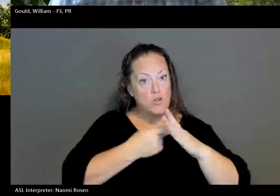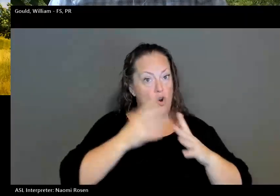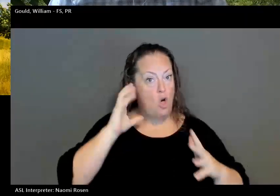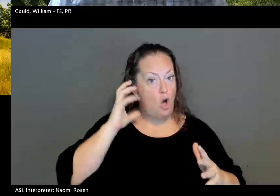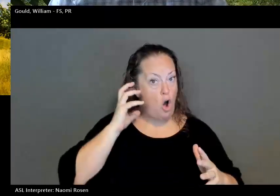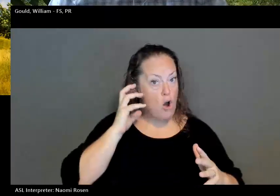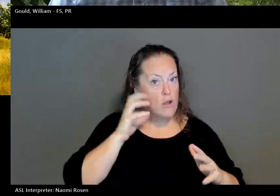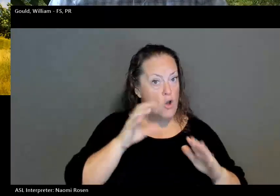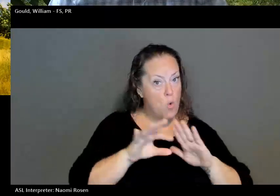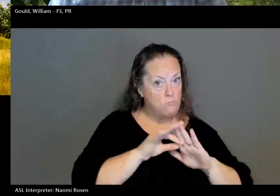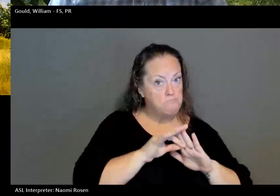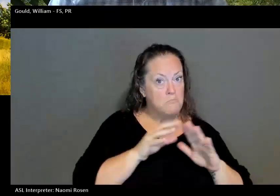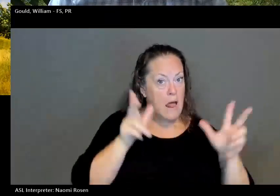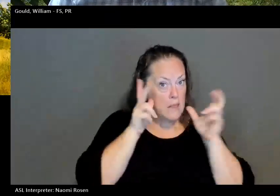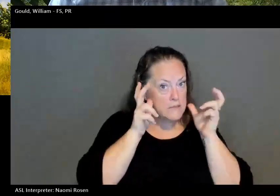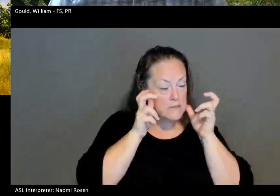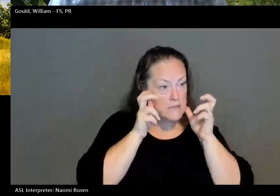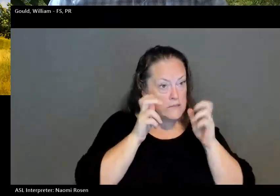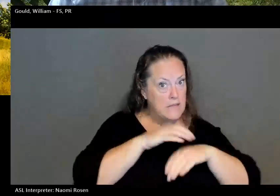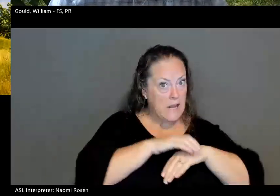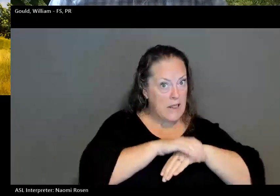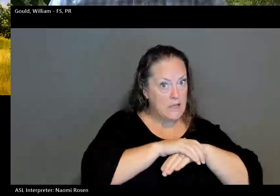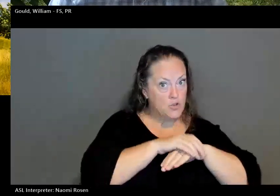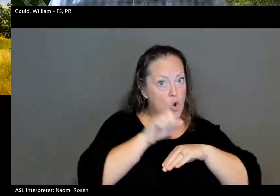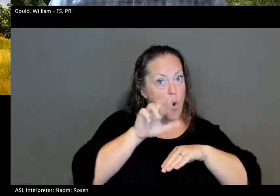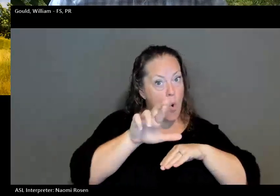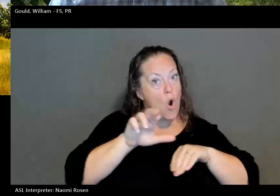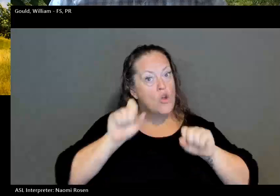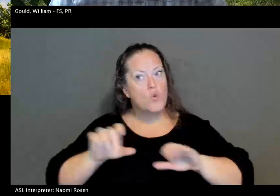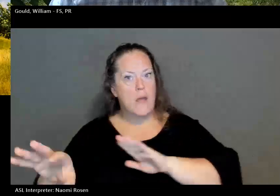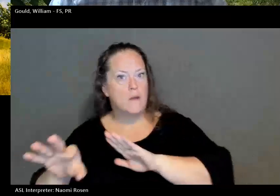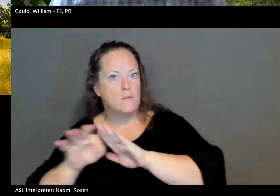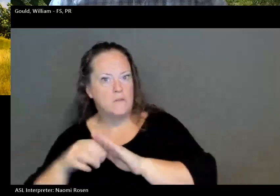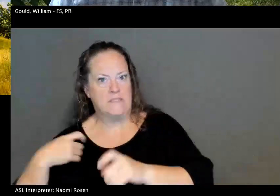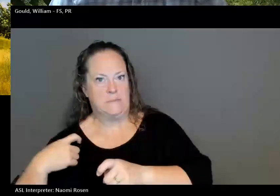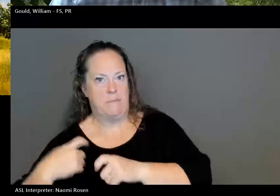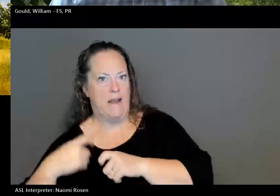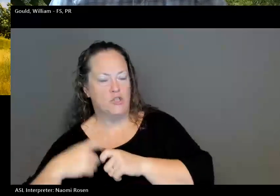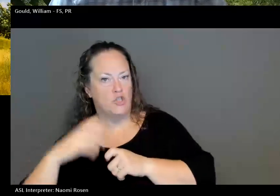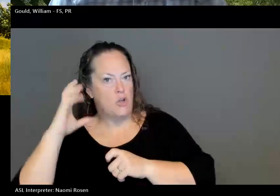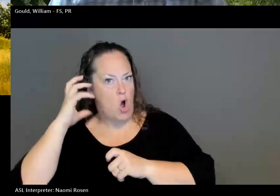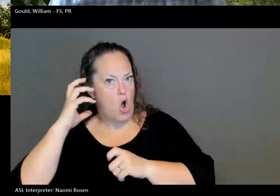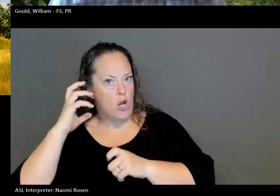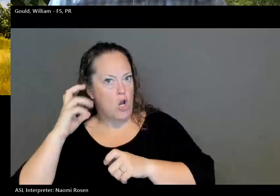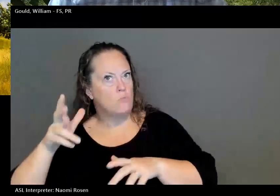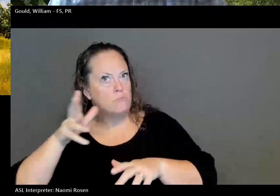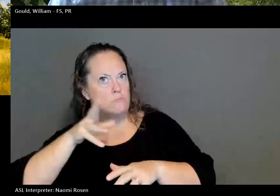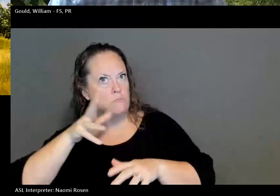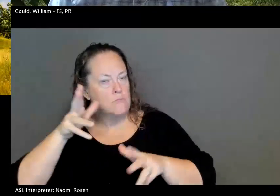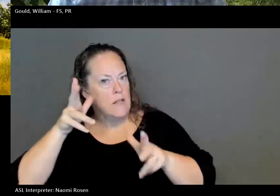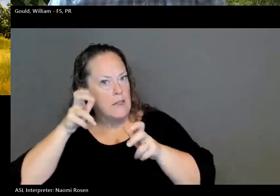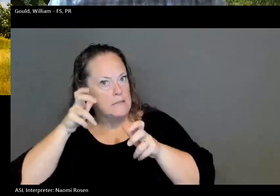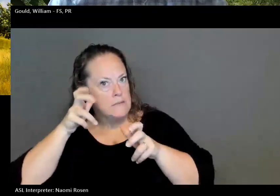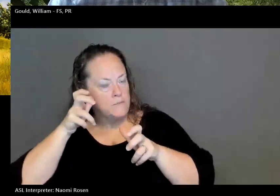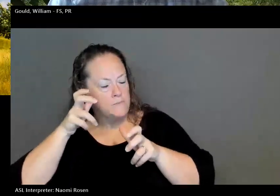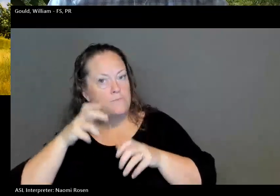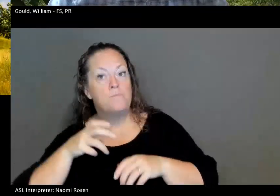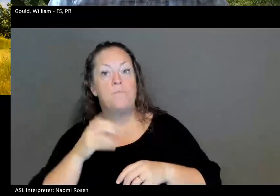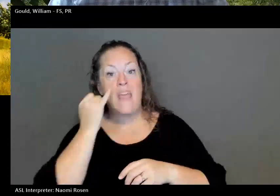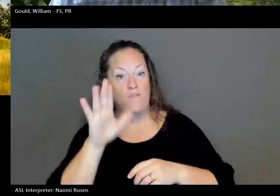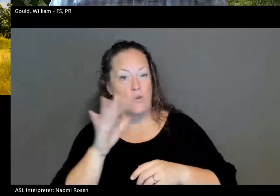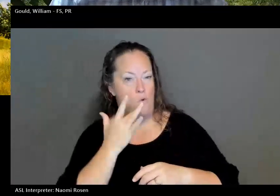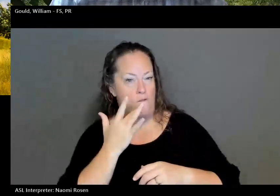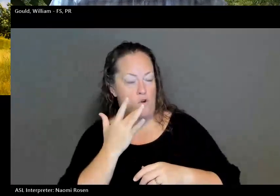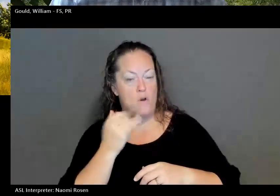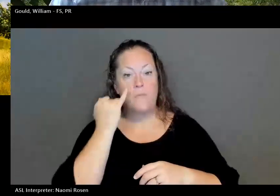selection to listen to this event in English, or you can choose the Spanish channel if you prefer that. If you miss that option in the